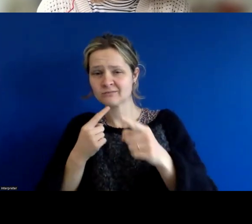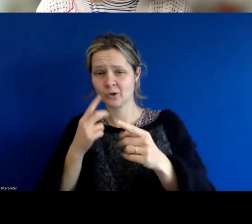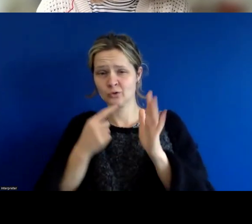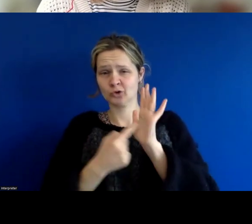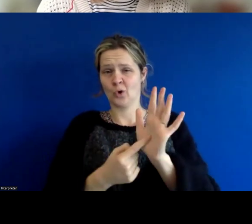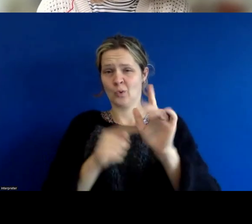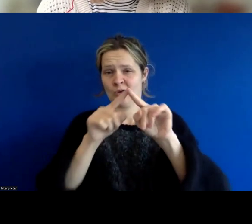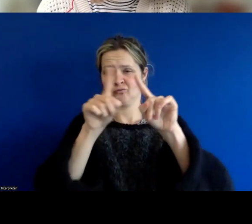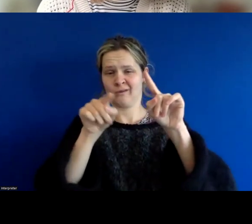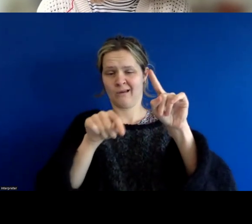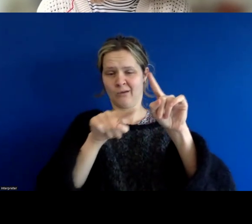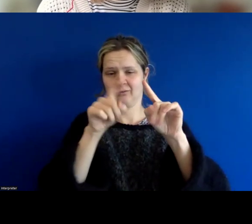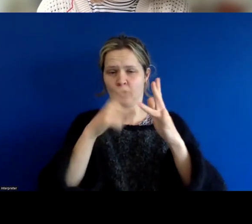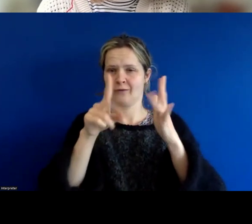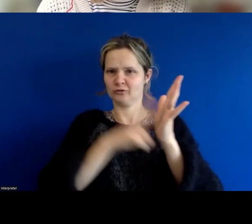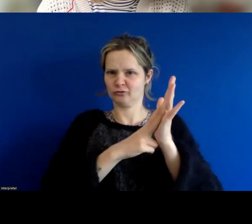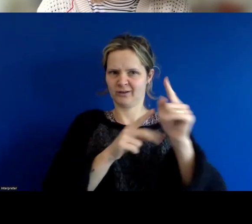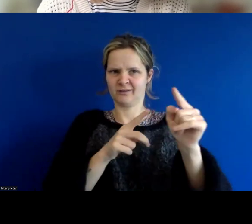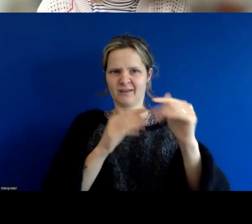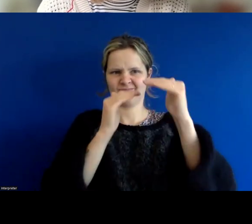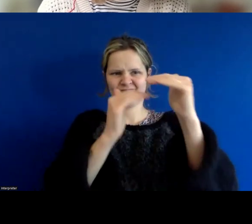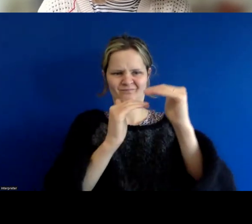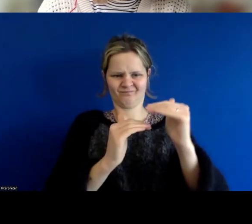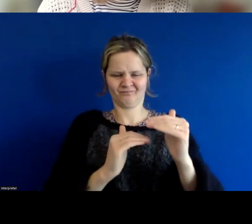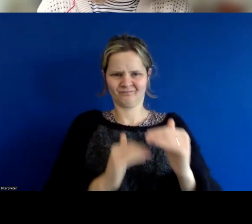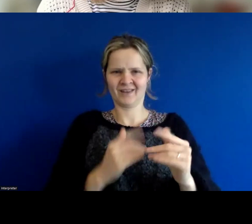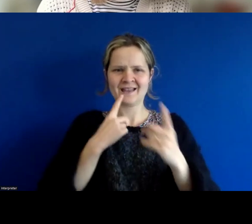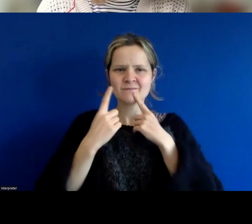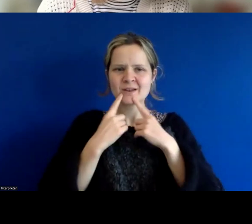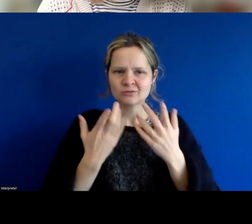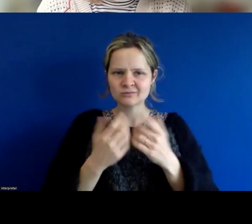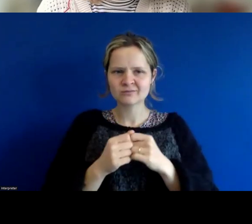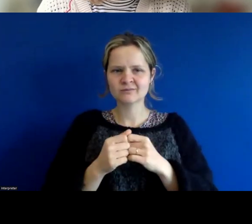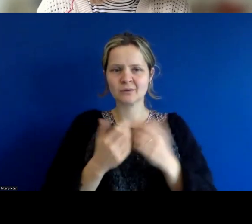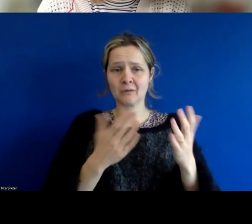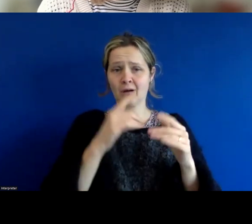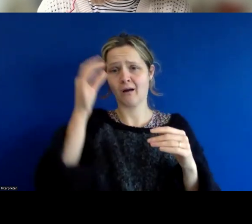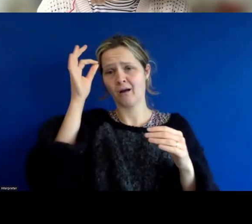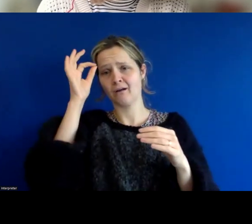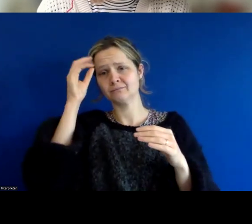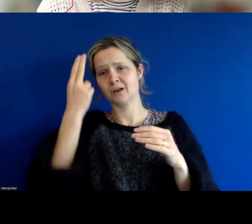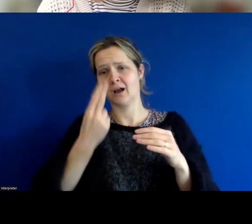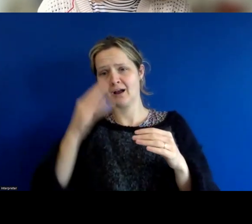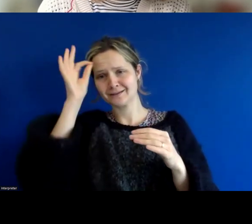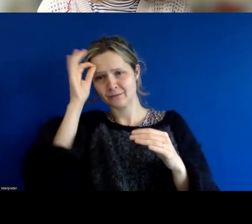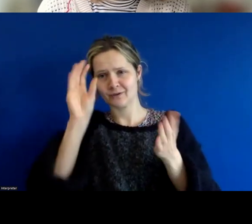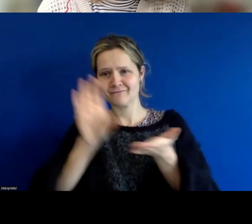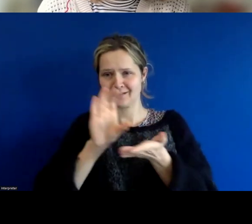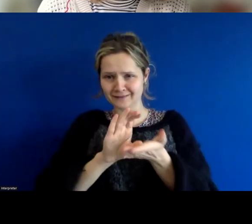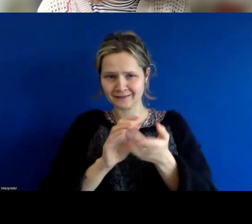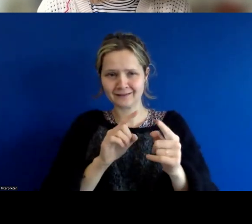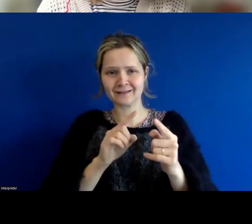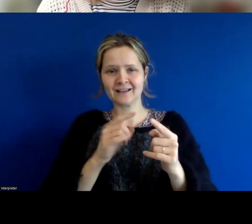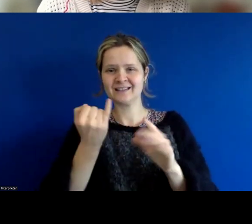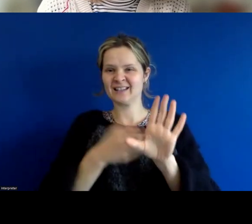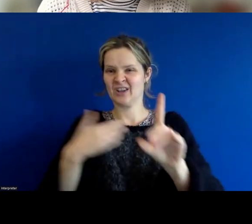Coventry, and then it will start to break down some of the information. So here's the Arts Council funding across the 6 years that are in the